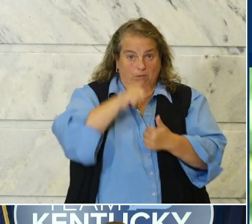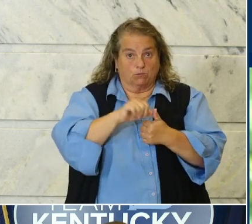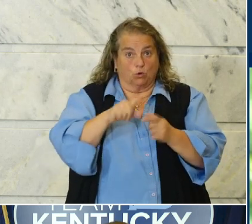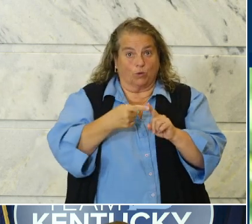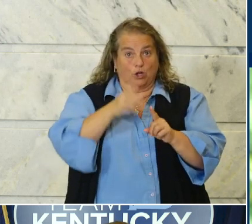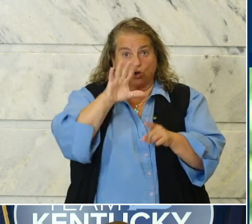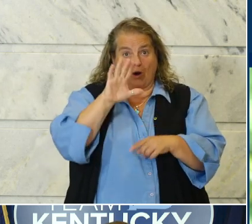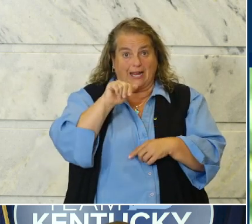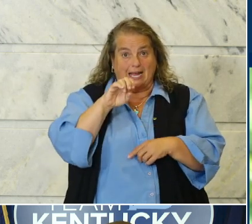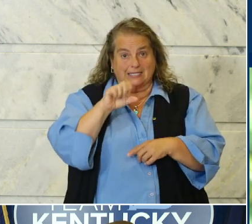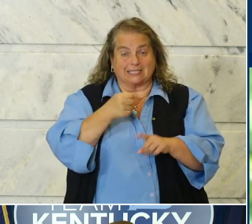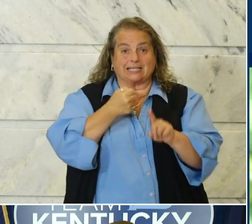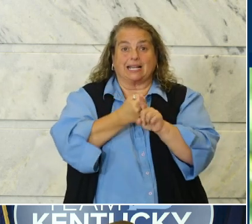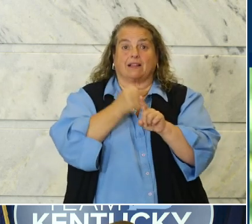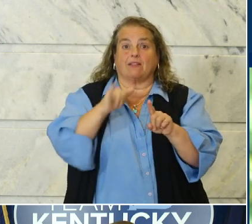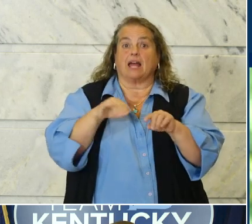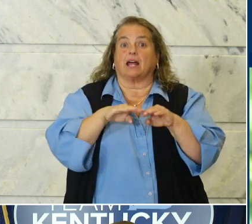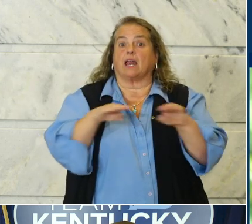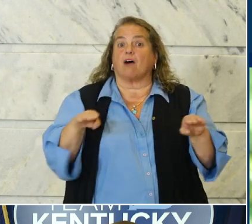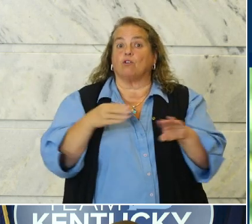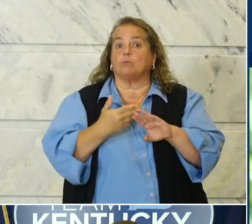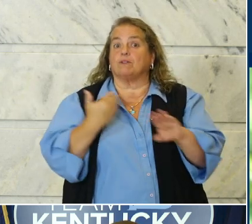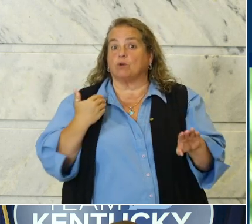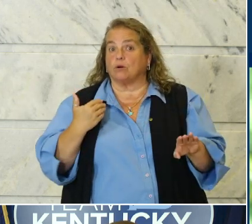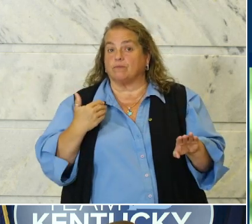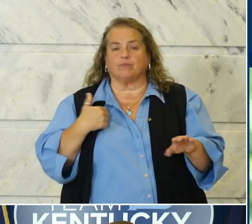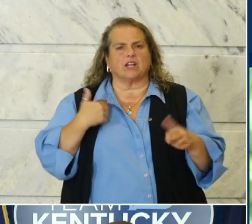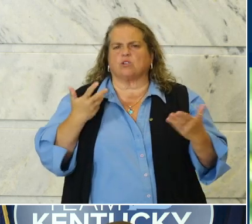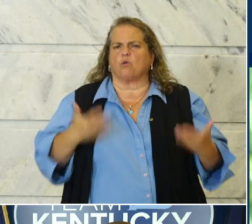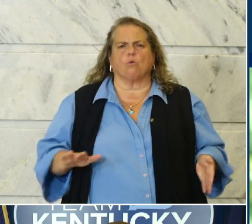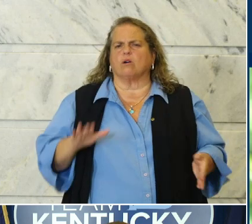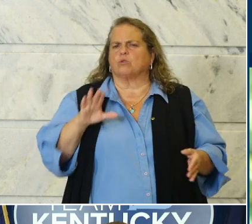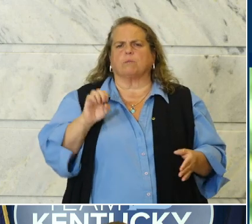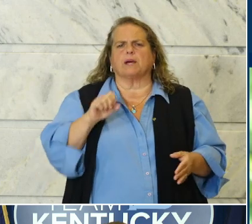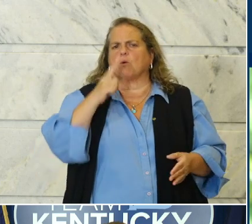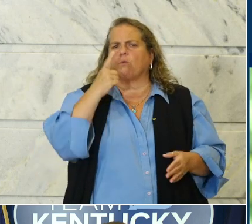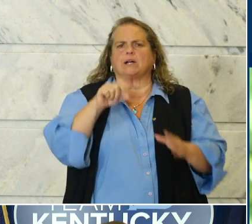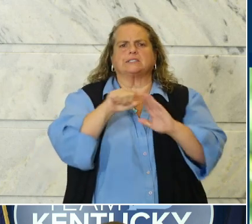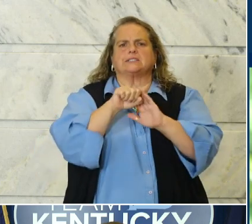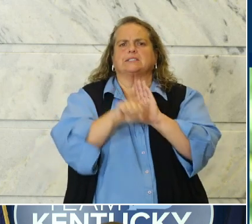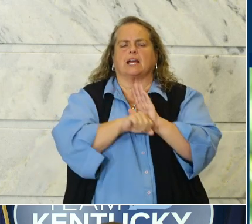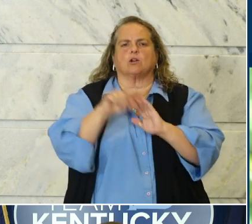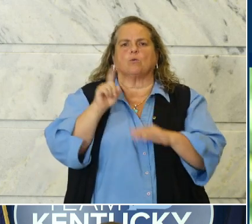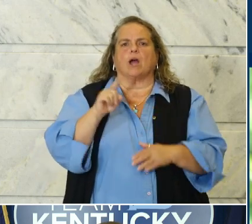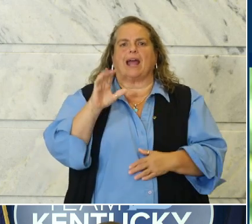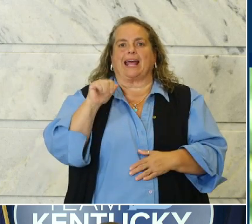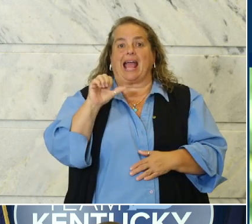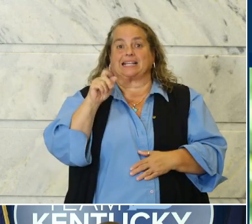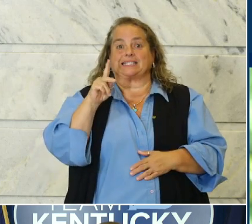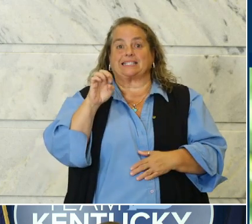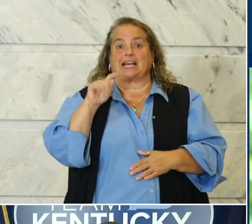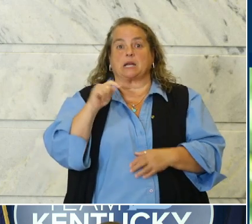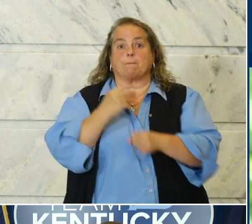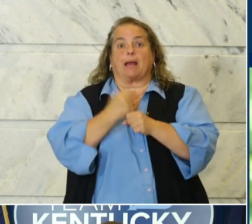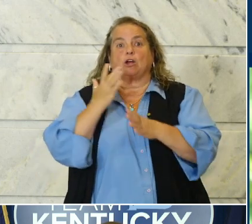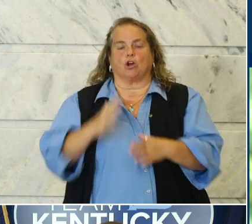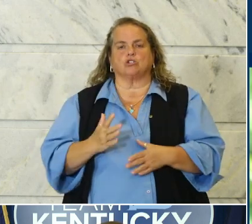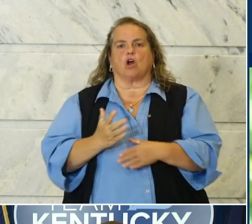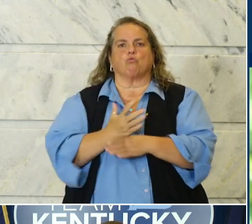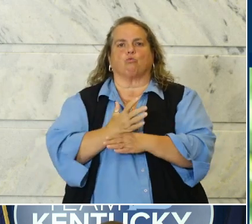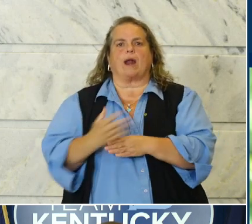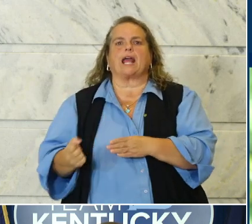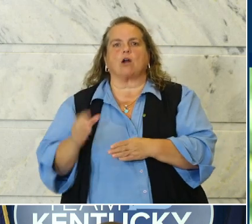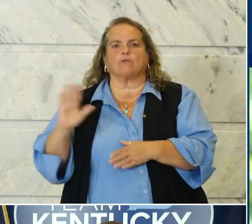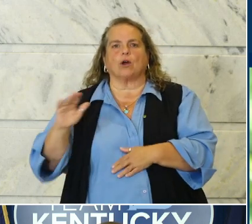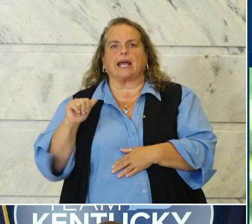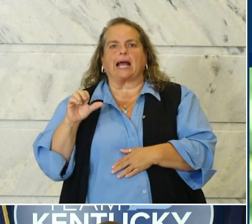level, significant death follows. I don't want to be a state where casket makers are running out of their caskets